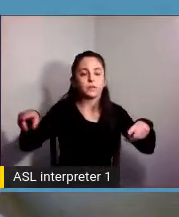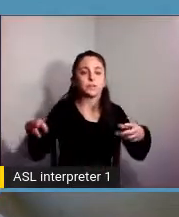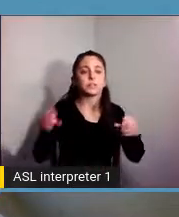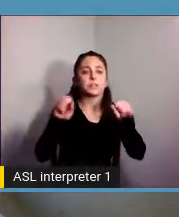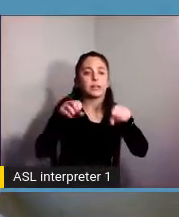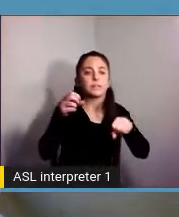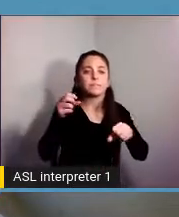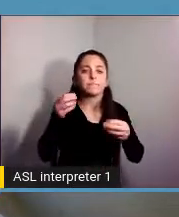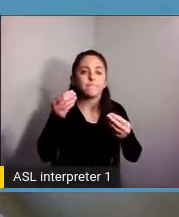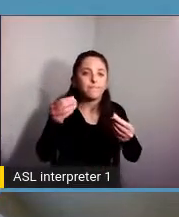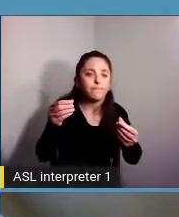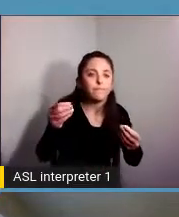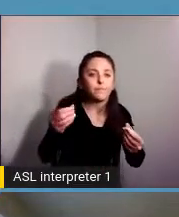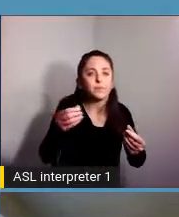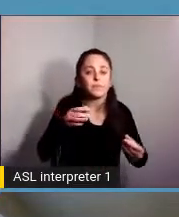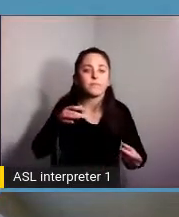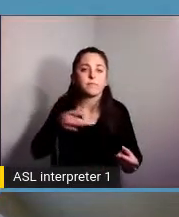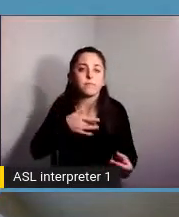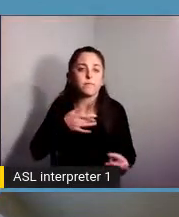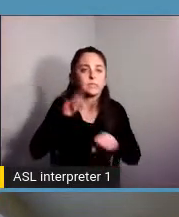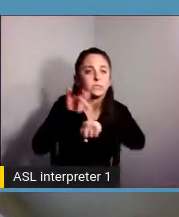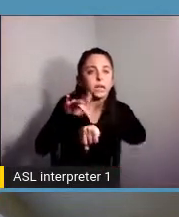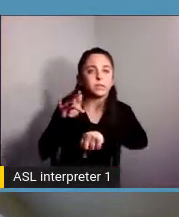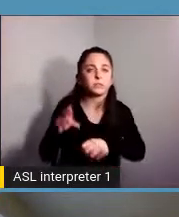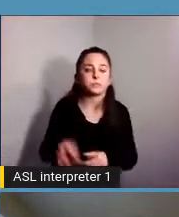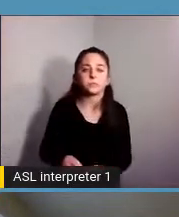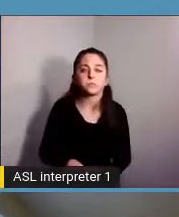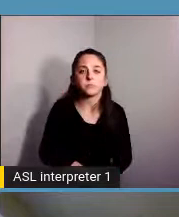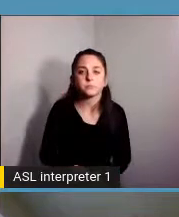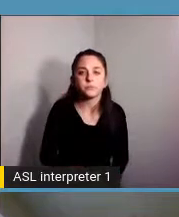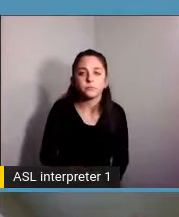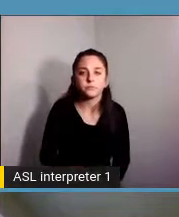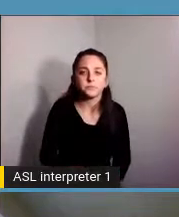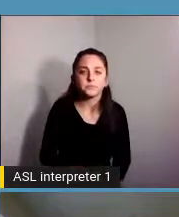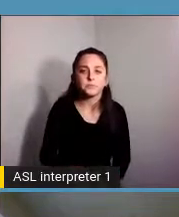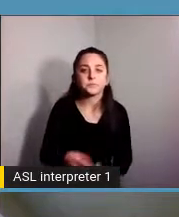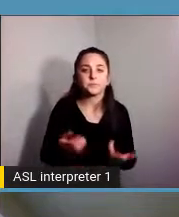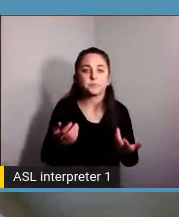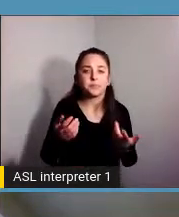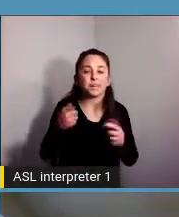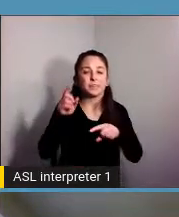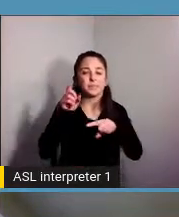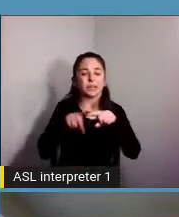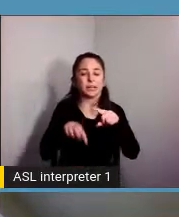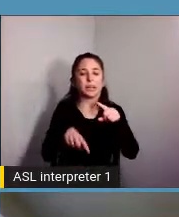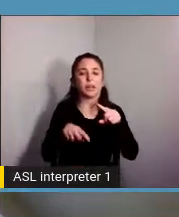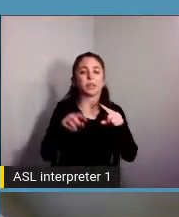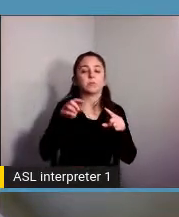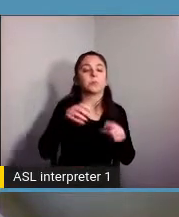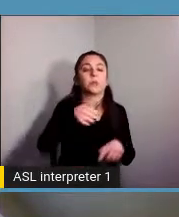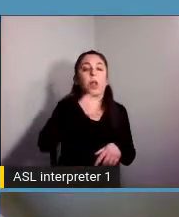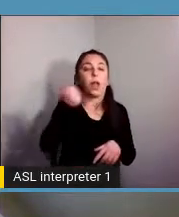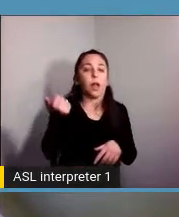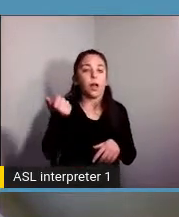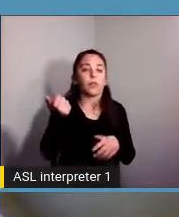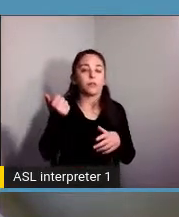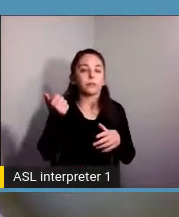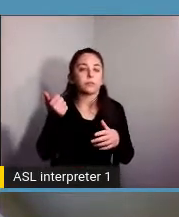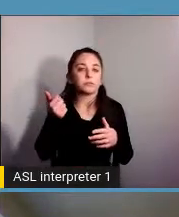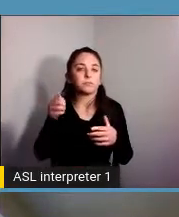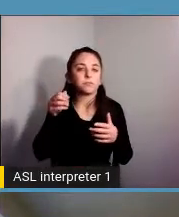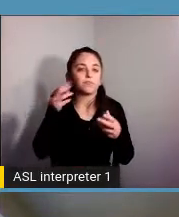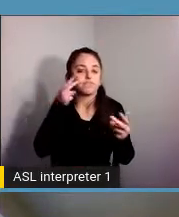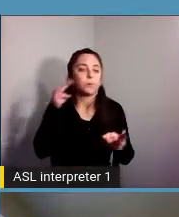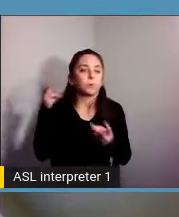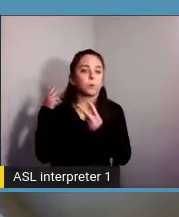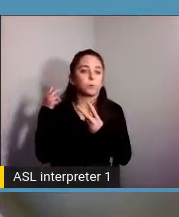touch them. We were asked to, but we didn't get to do it. Actually do this with the Iwo Jima Memorial. It's enormous. And the